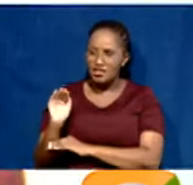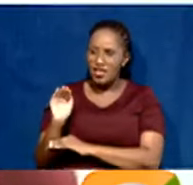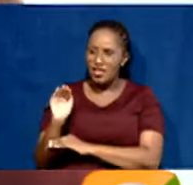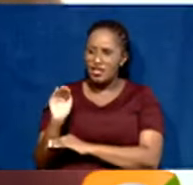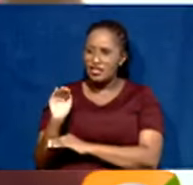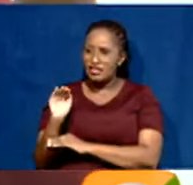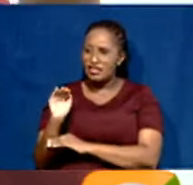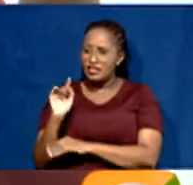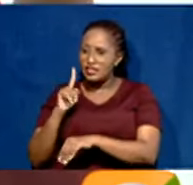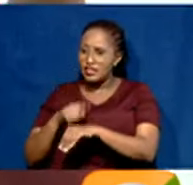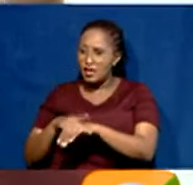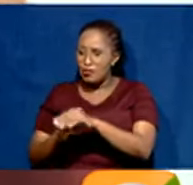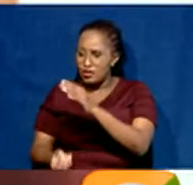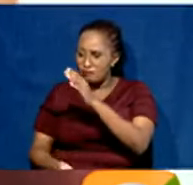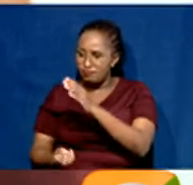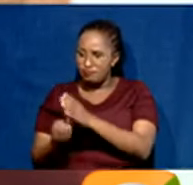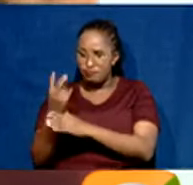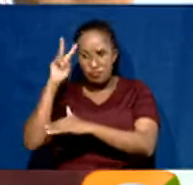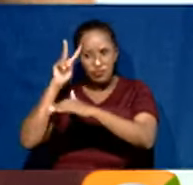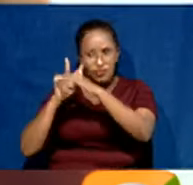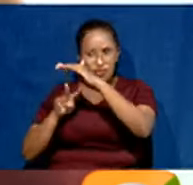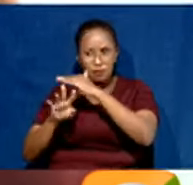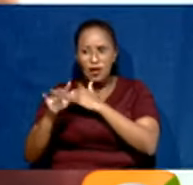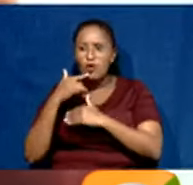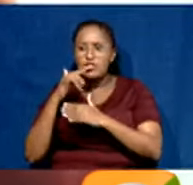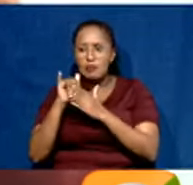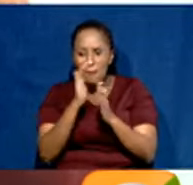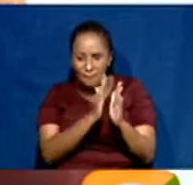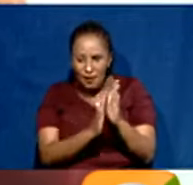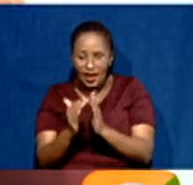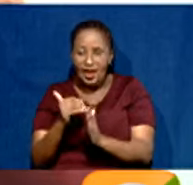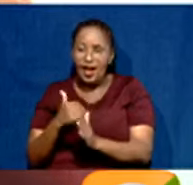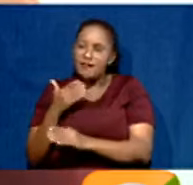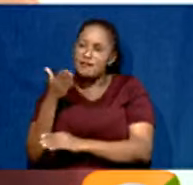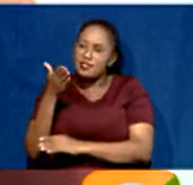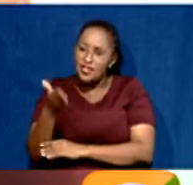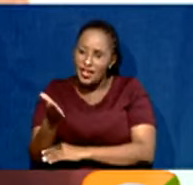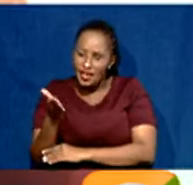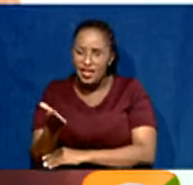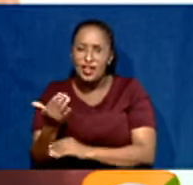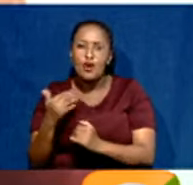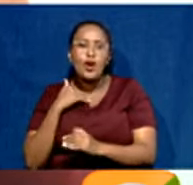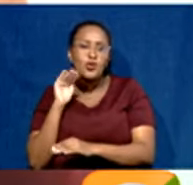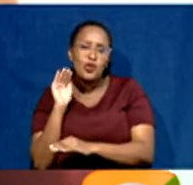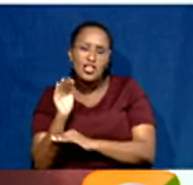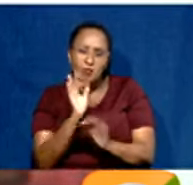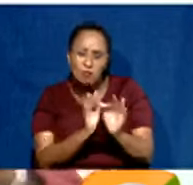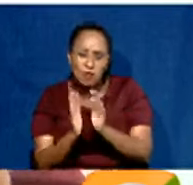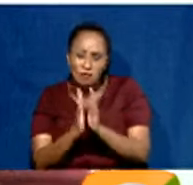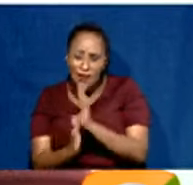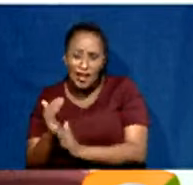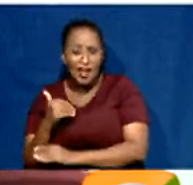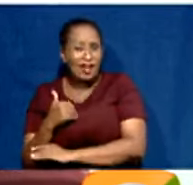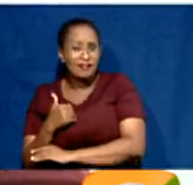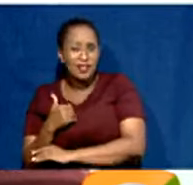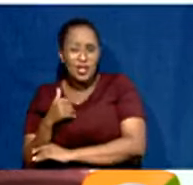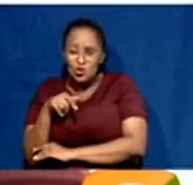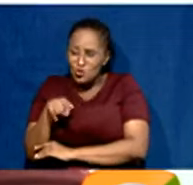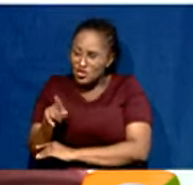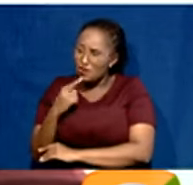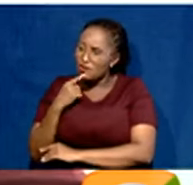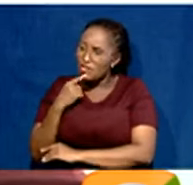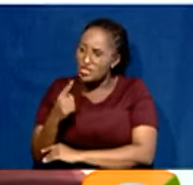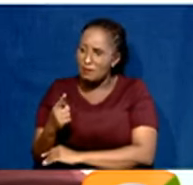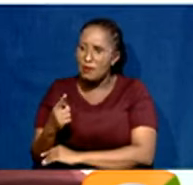during your manifesto launch, Mr. President, you called it the plan. Is there a plan for economic recovery? Because you are saying this,